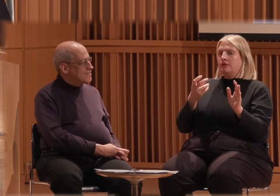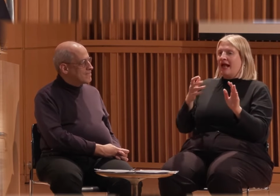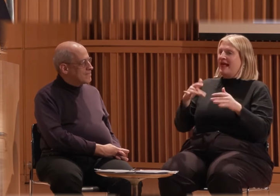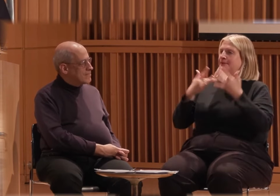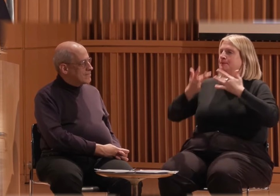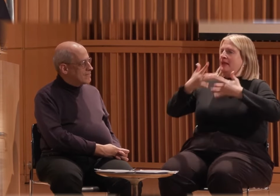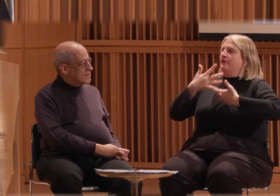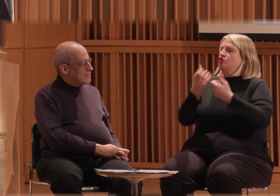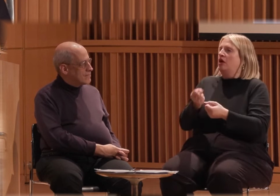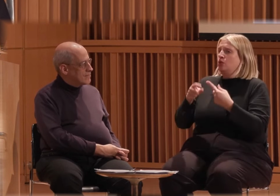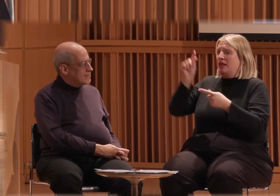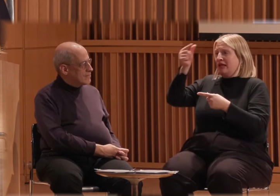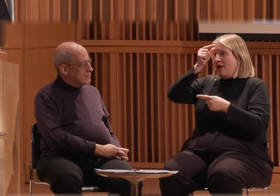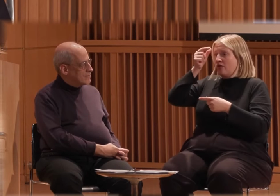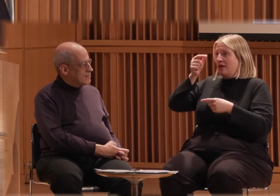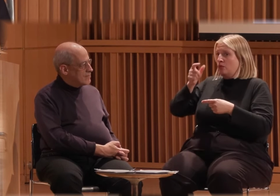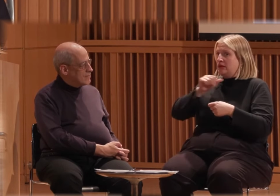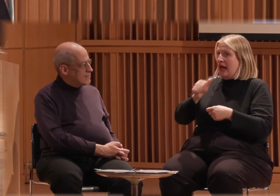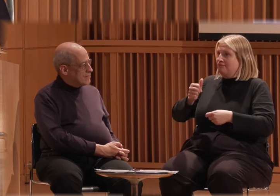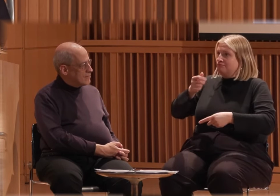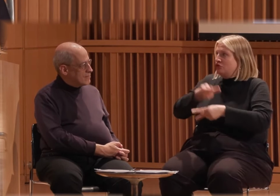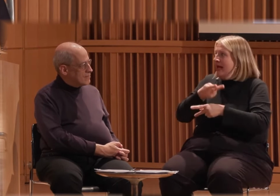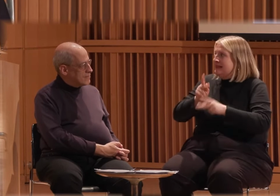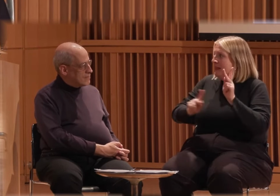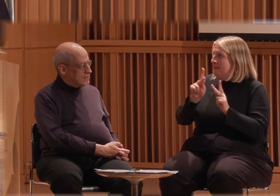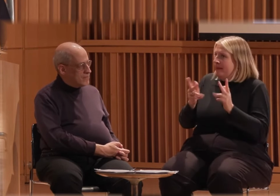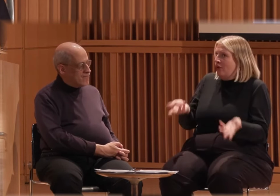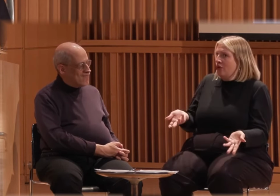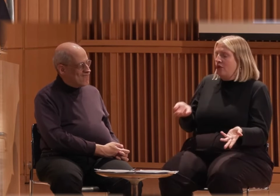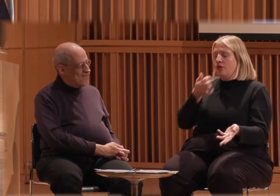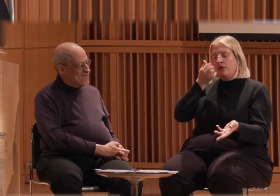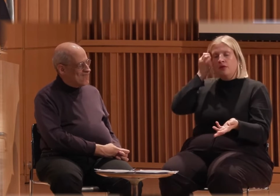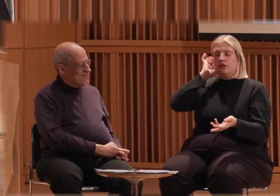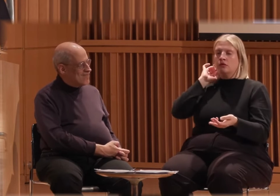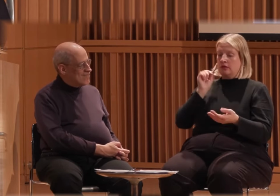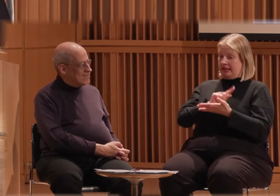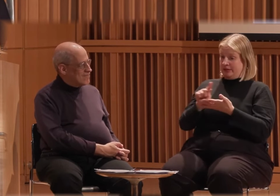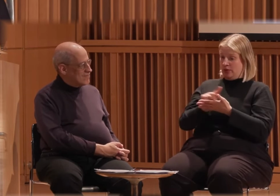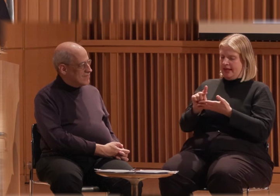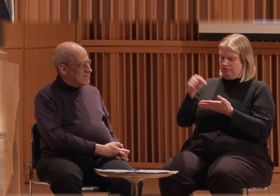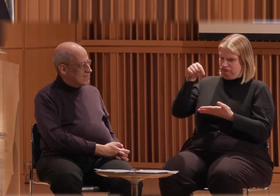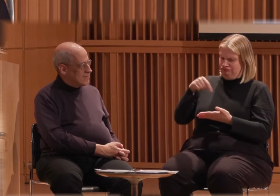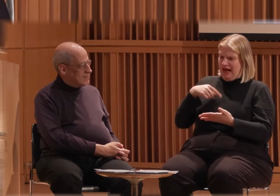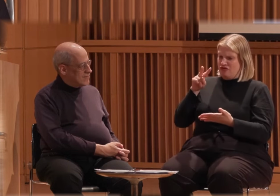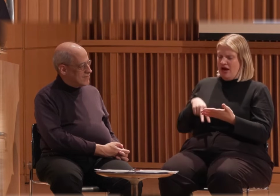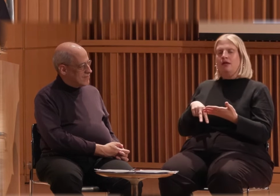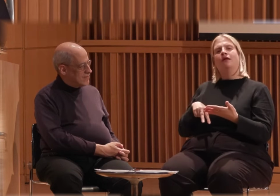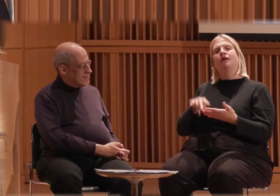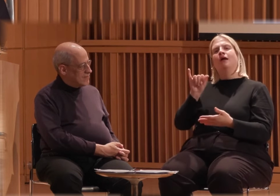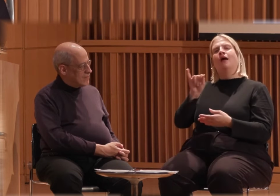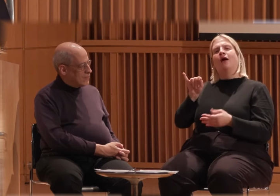government failed to protect a lot of folks. And then I just read this week, I think, you